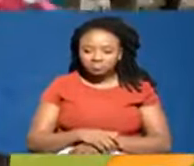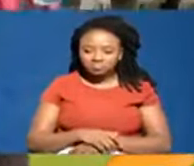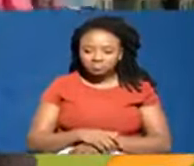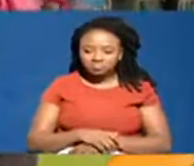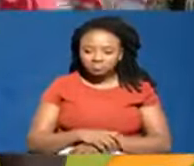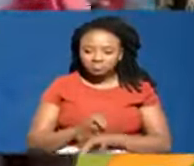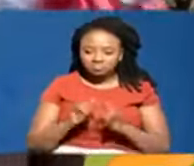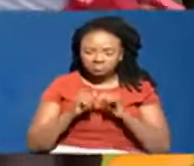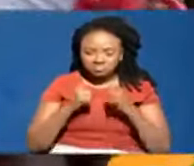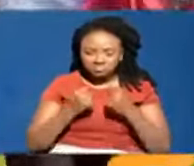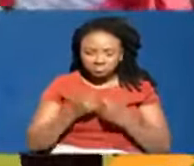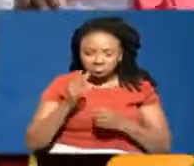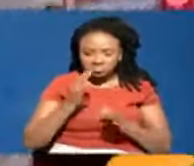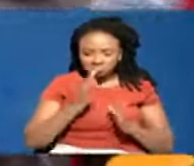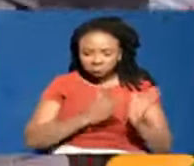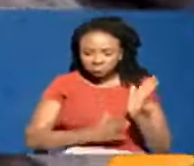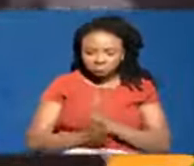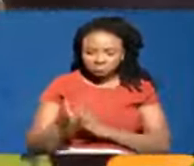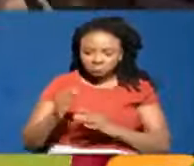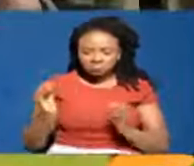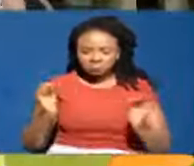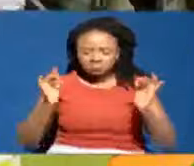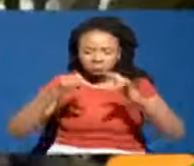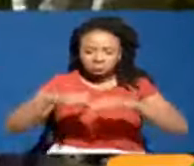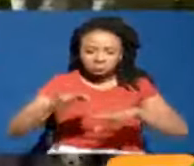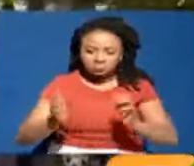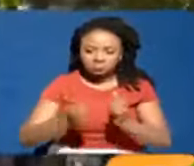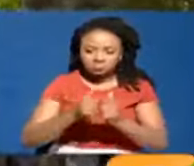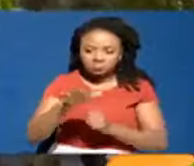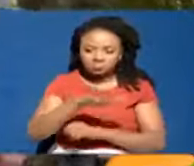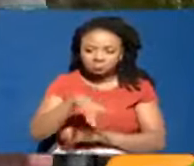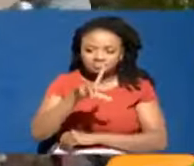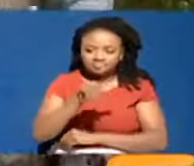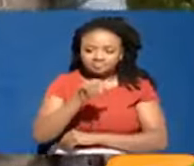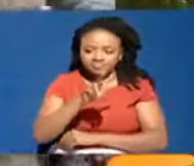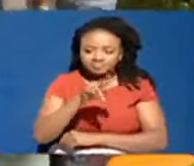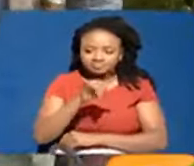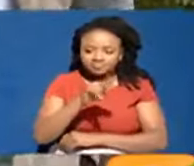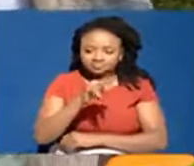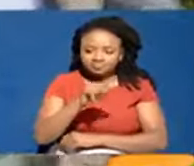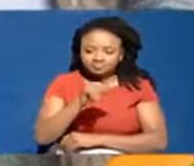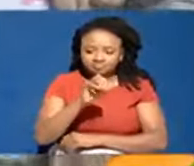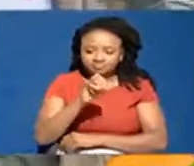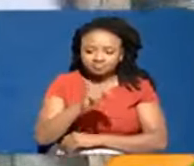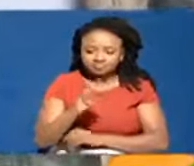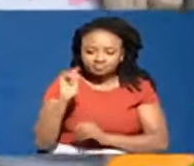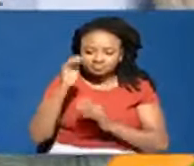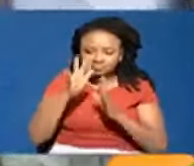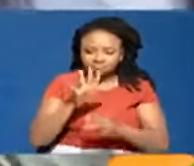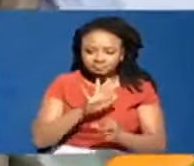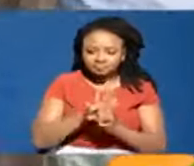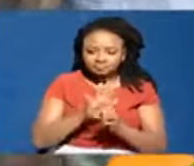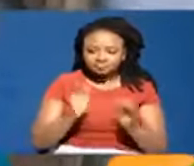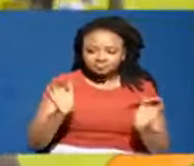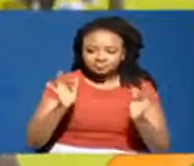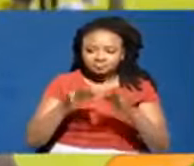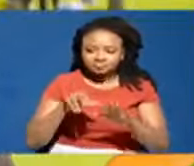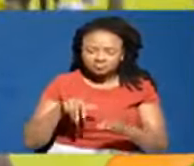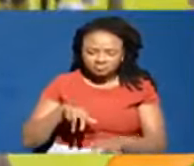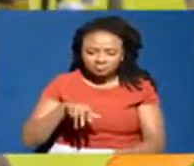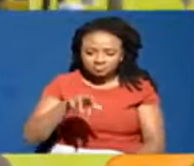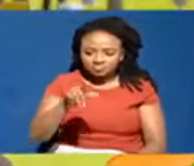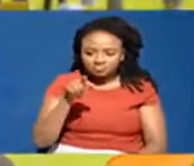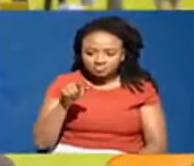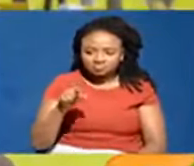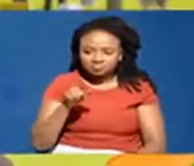The team organized a fundraiser event held at Lavington area in Nairobi County, where Kenyans stand up to participate in this walk.